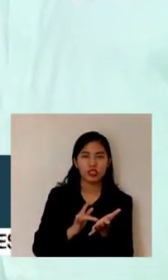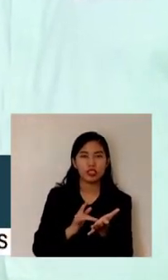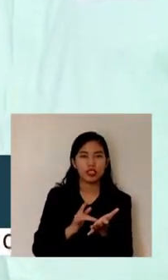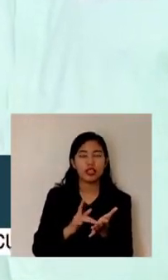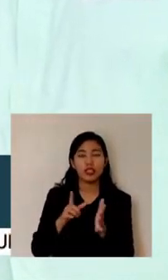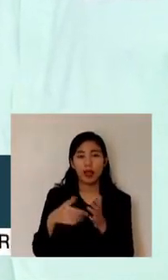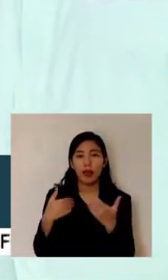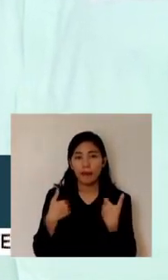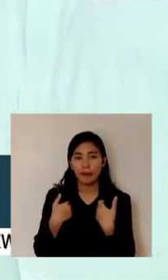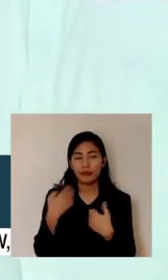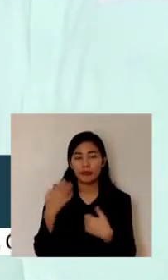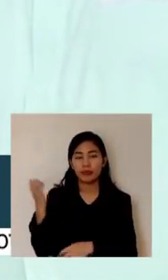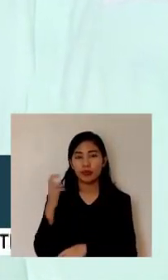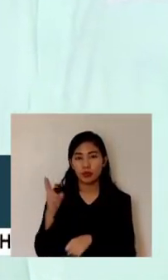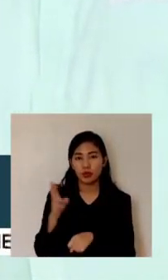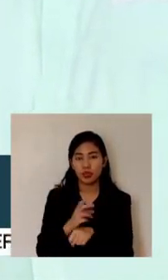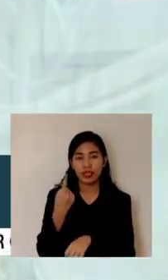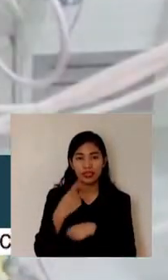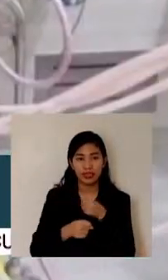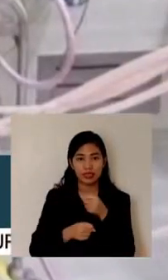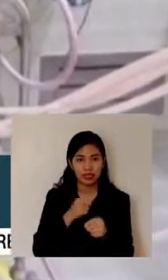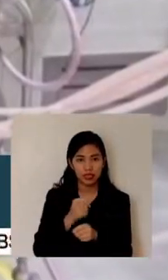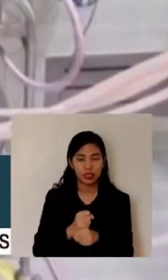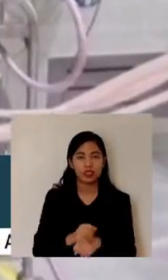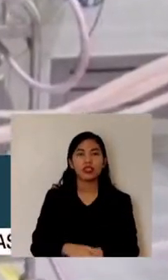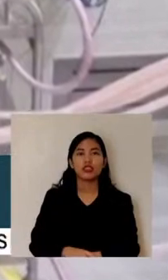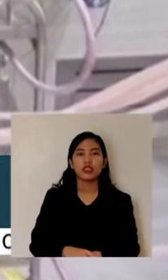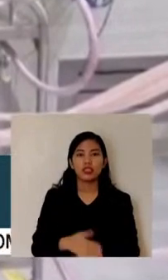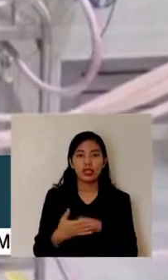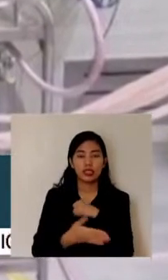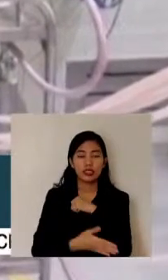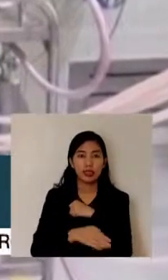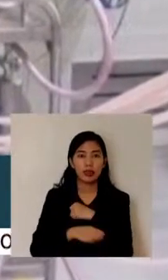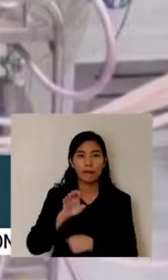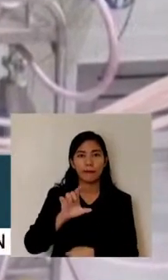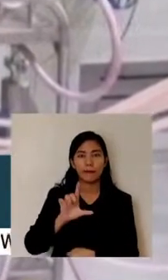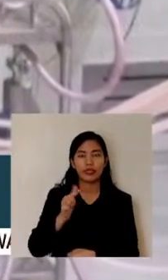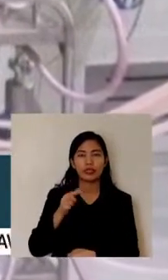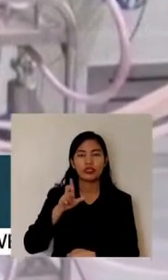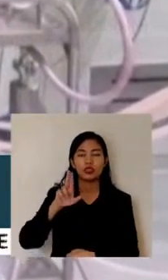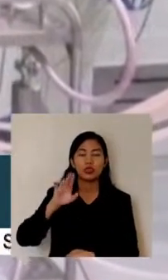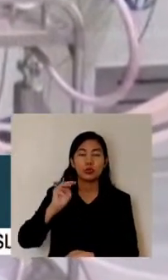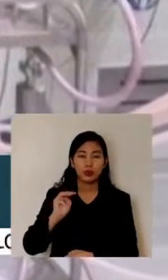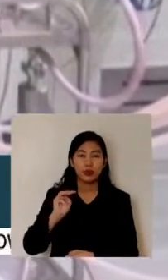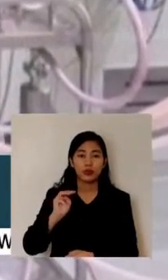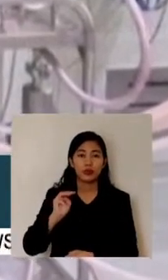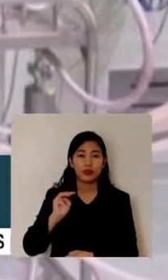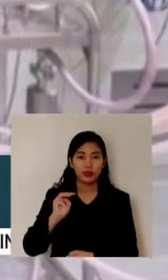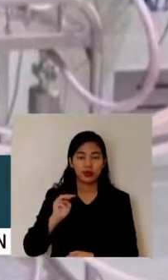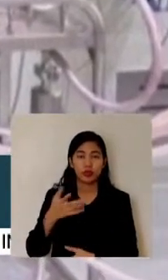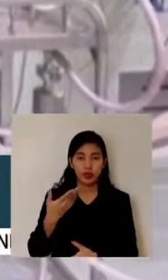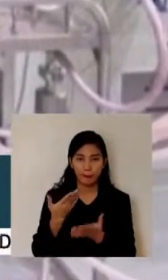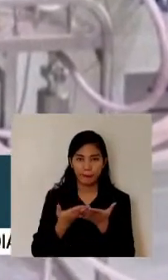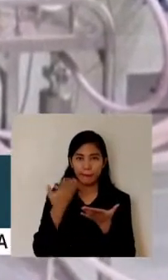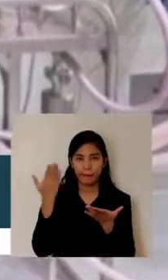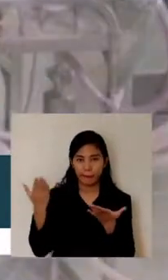year. Italy, Germany, and Belgium are among the handful of European countries that have bought the